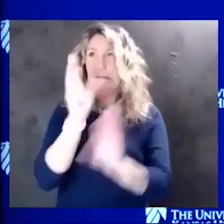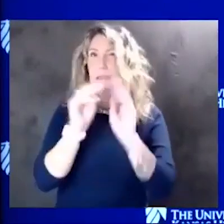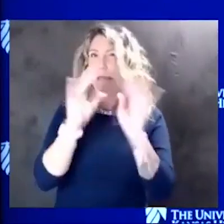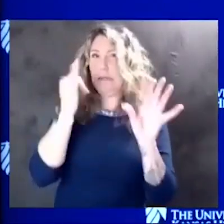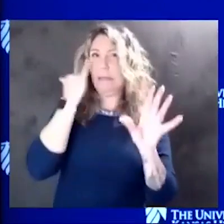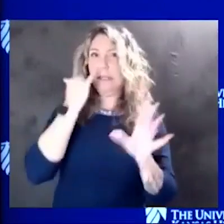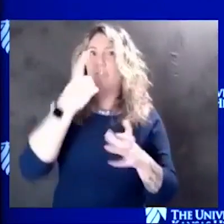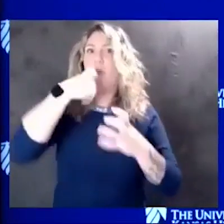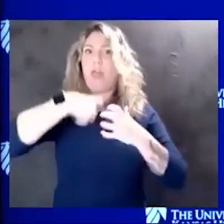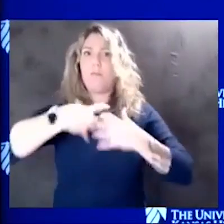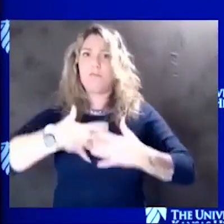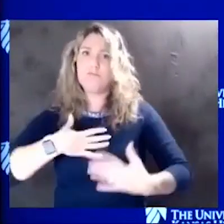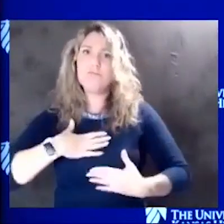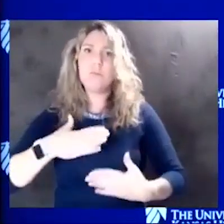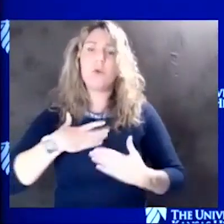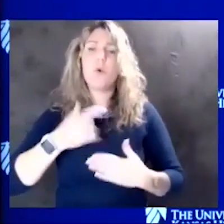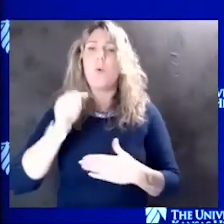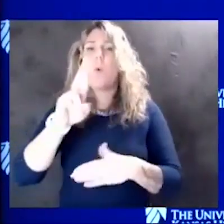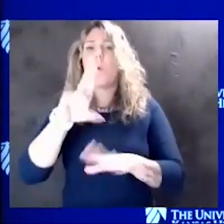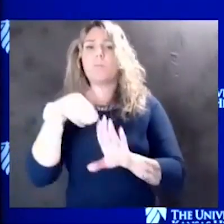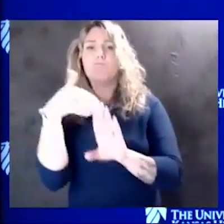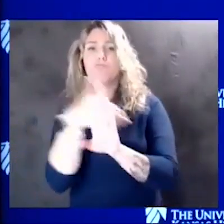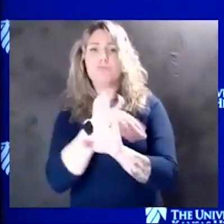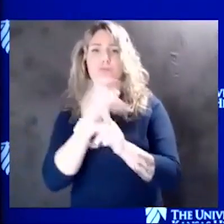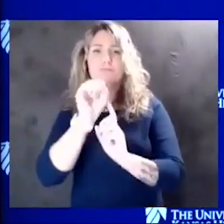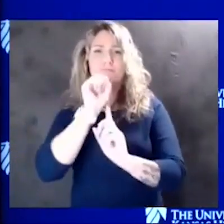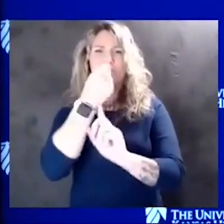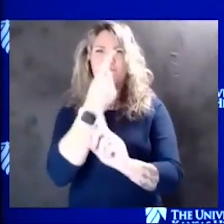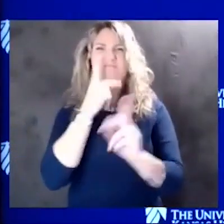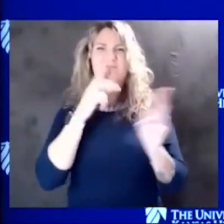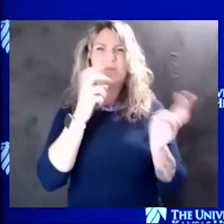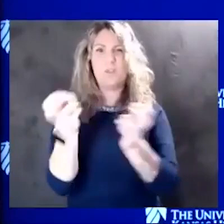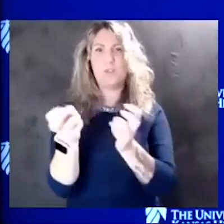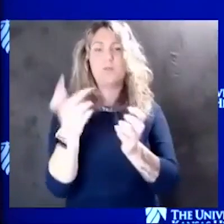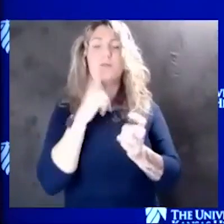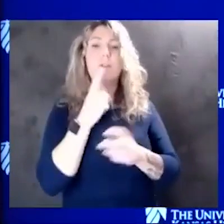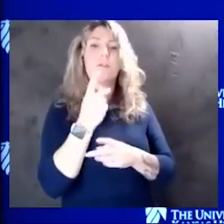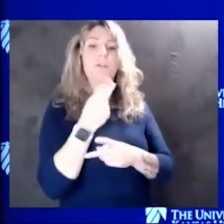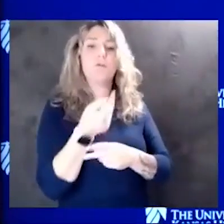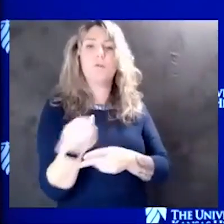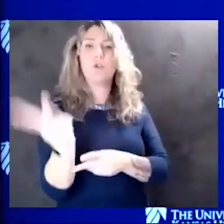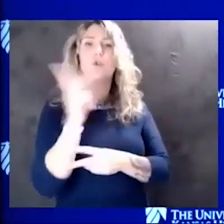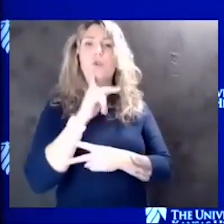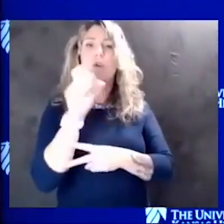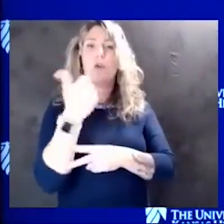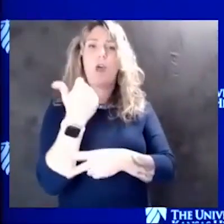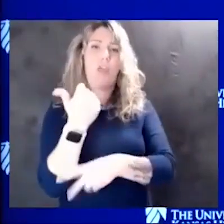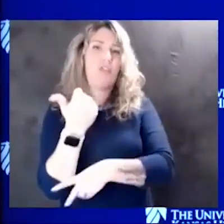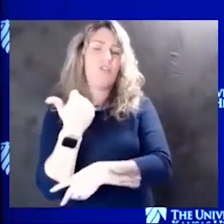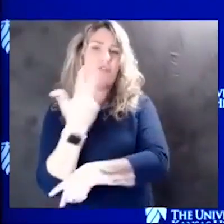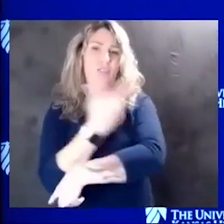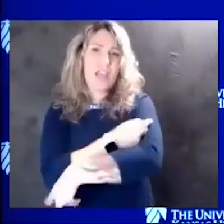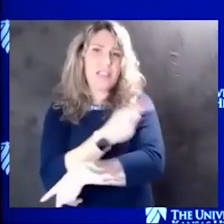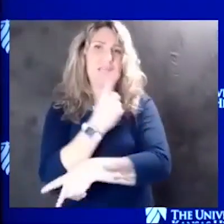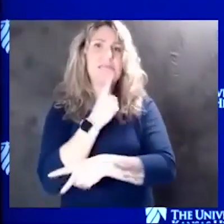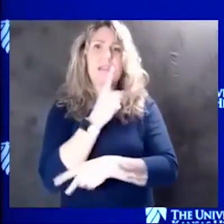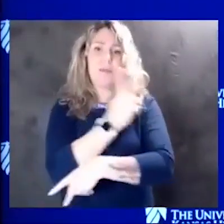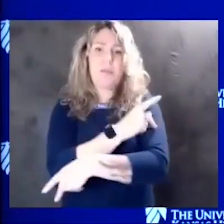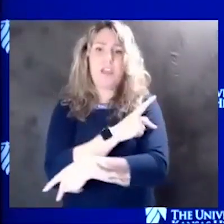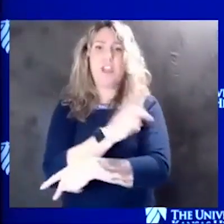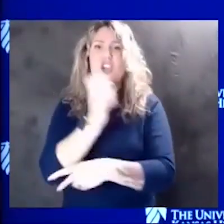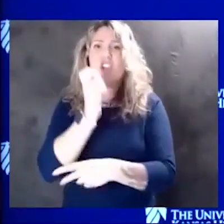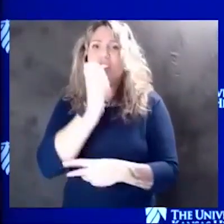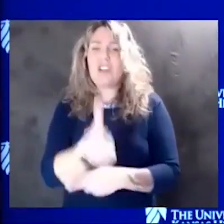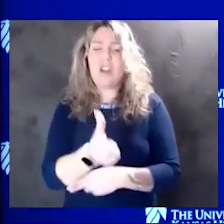what their comorbidities are. We also do have a couple of the other vaccinated patients who are on the other non-COVID floors.